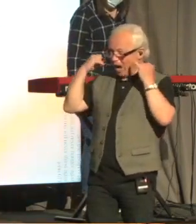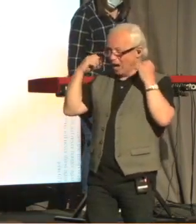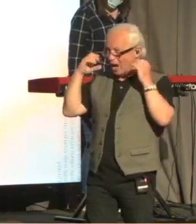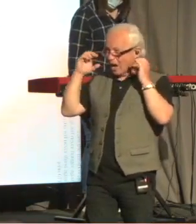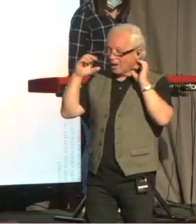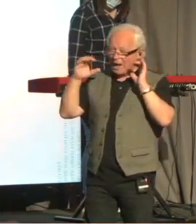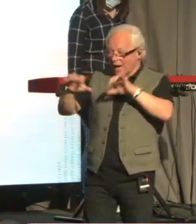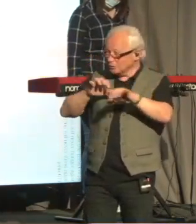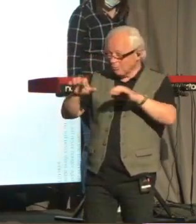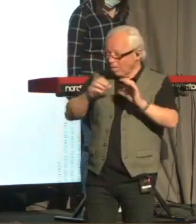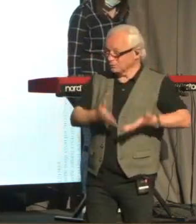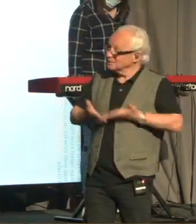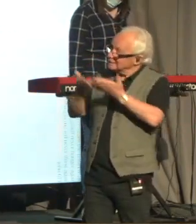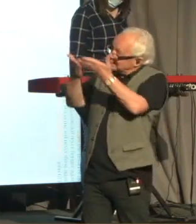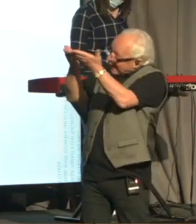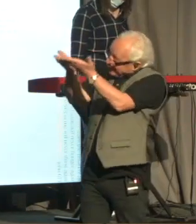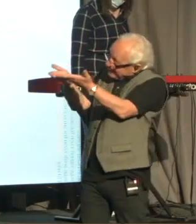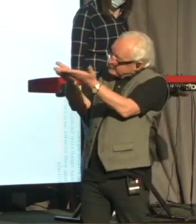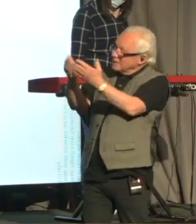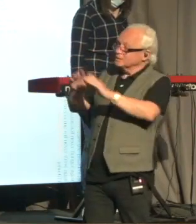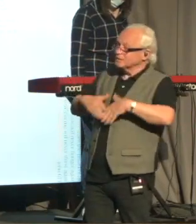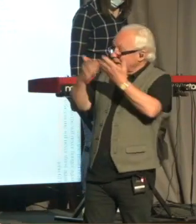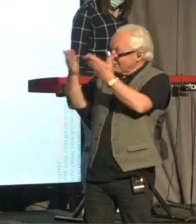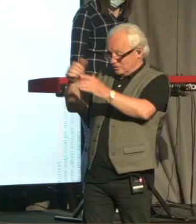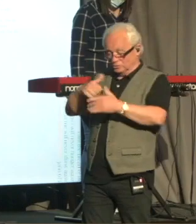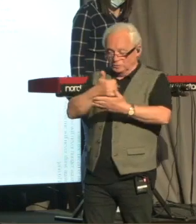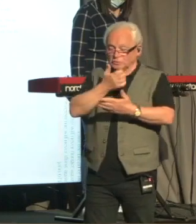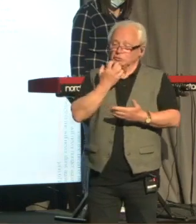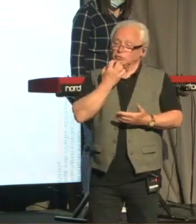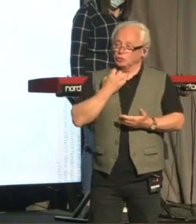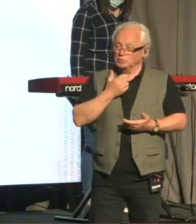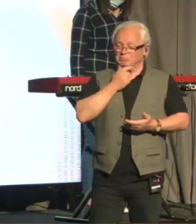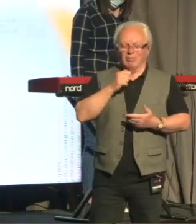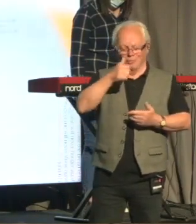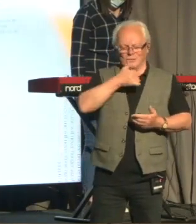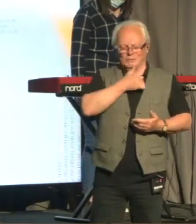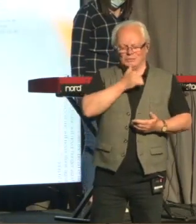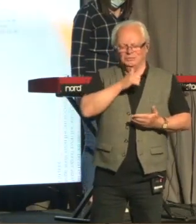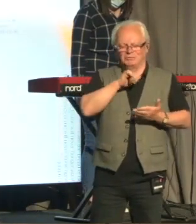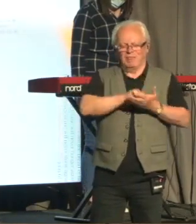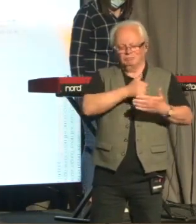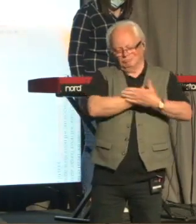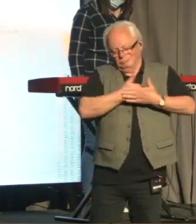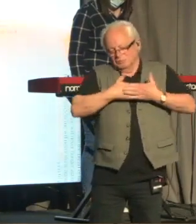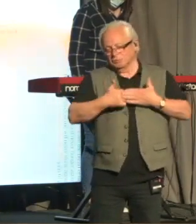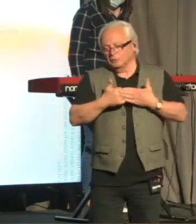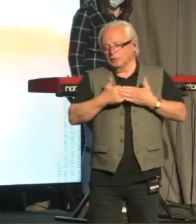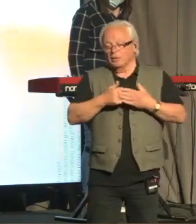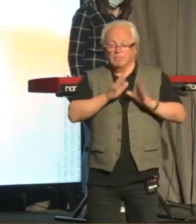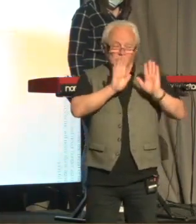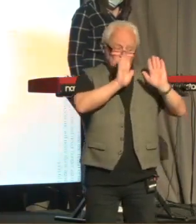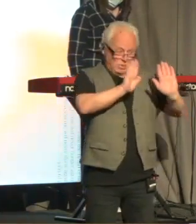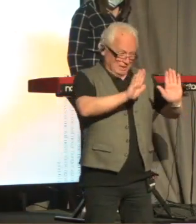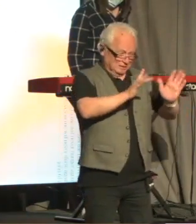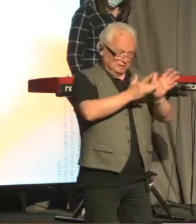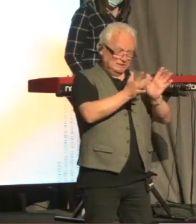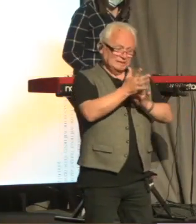heavenly bread. We're going to have to work for this bread that brings life. But Jesus says, you don't have to work for it.